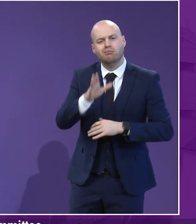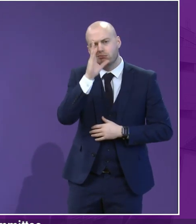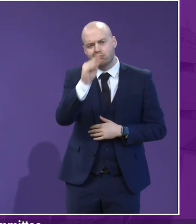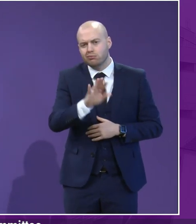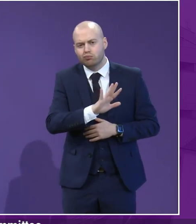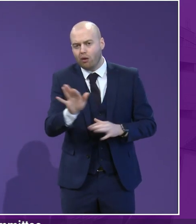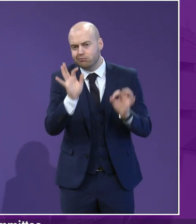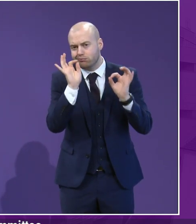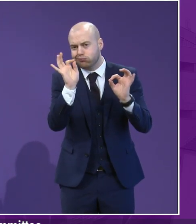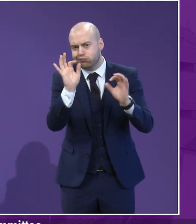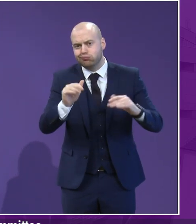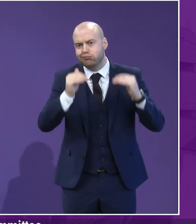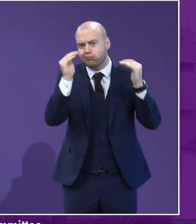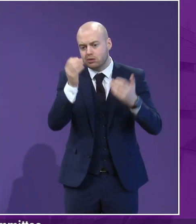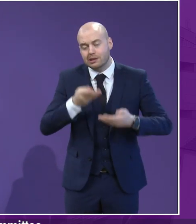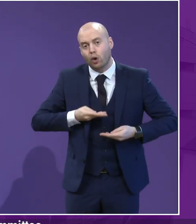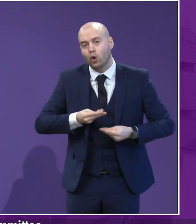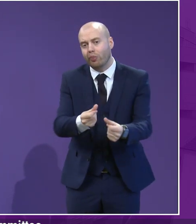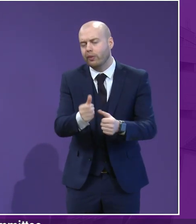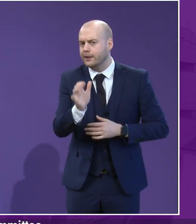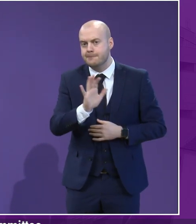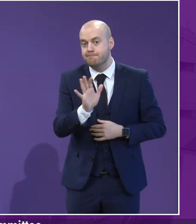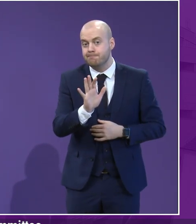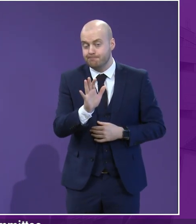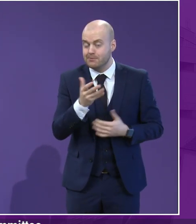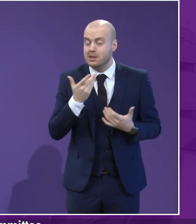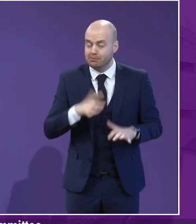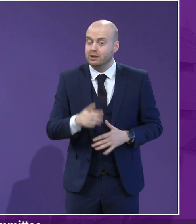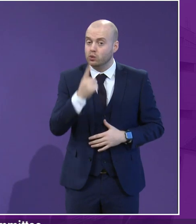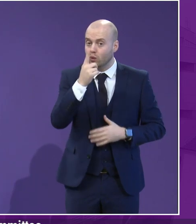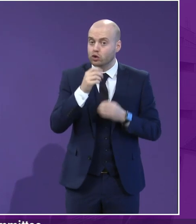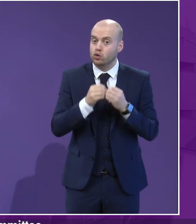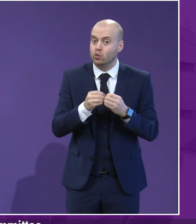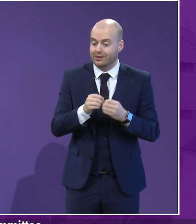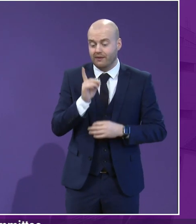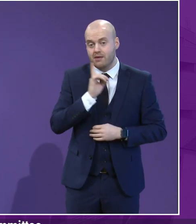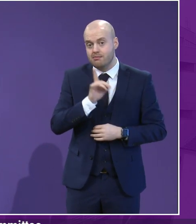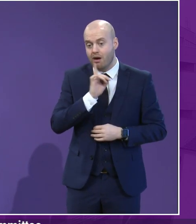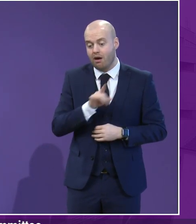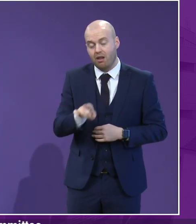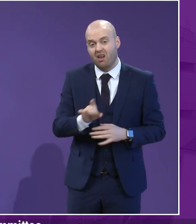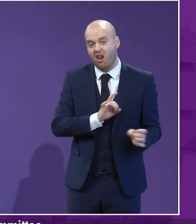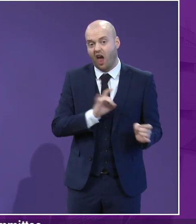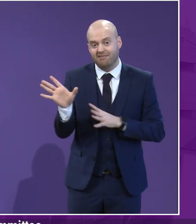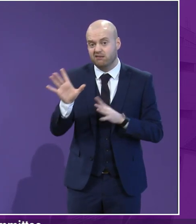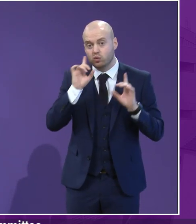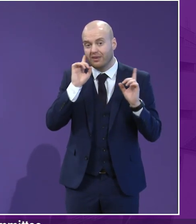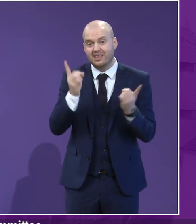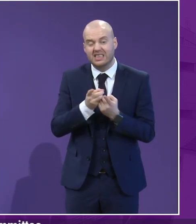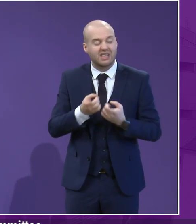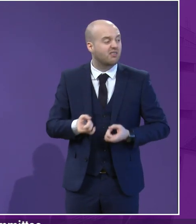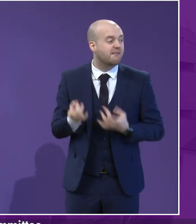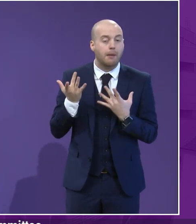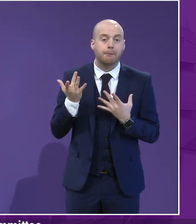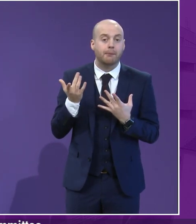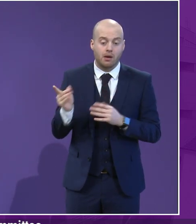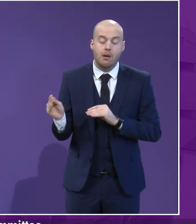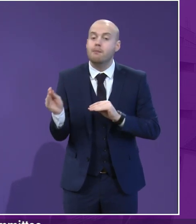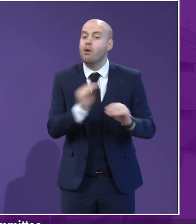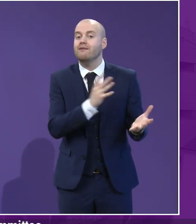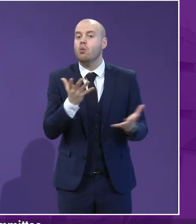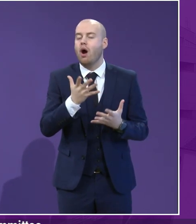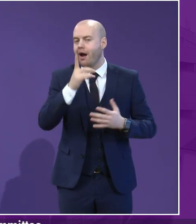issue into any of these buildings, they will move a tutorial or a class to another building. There have been challenges